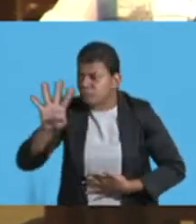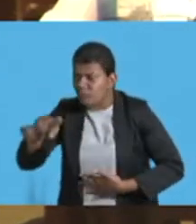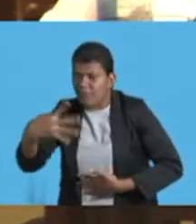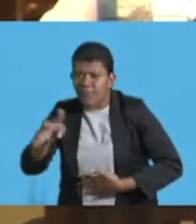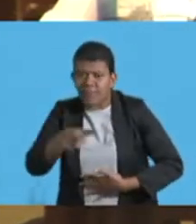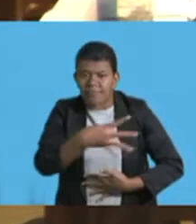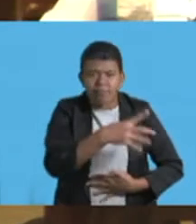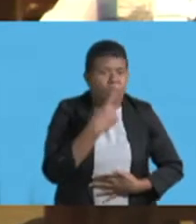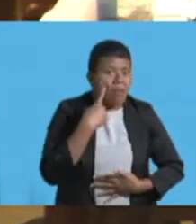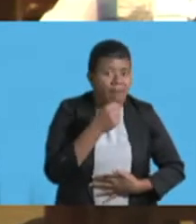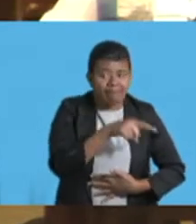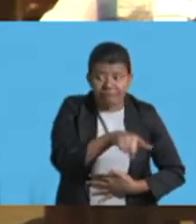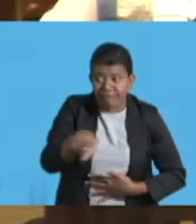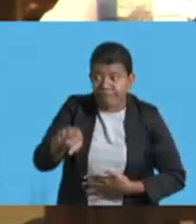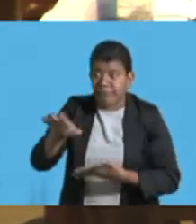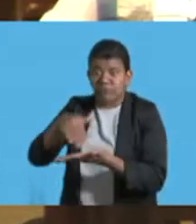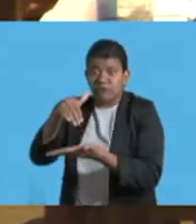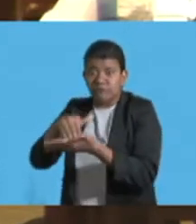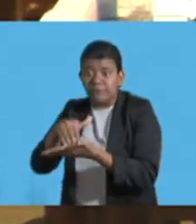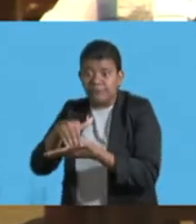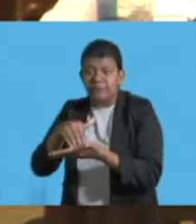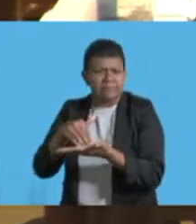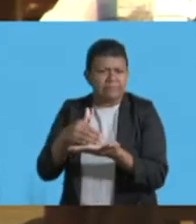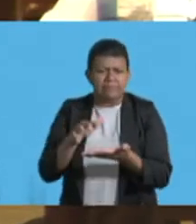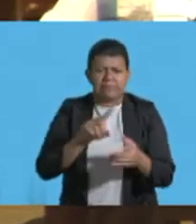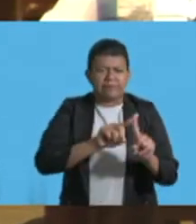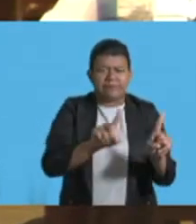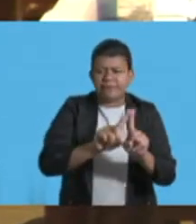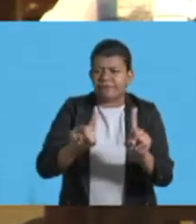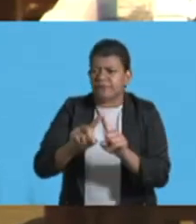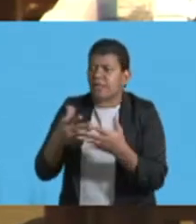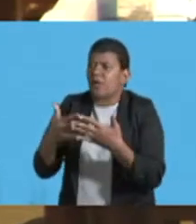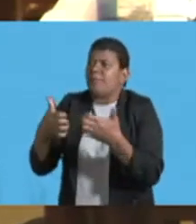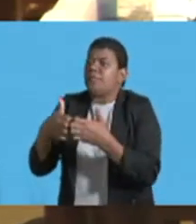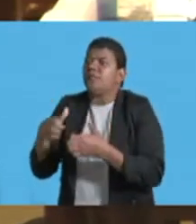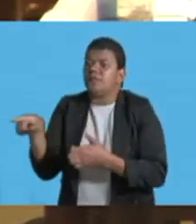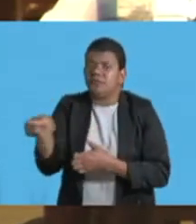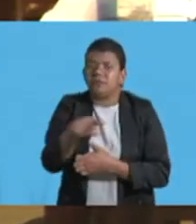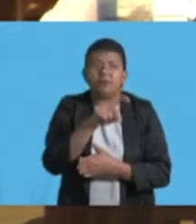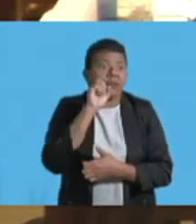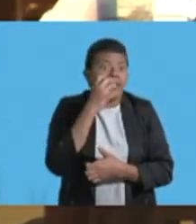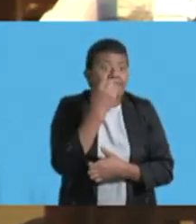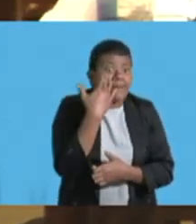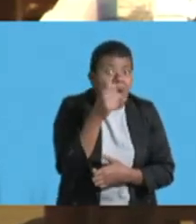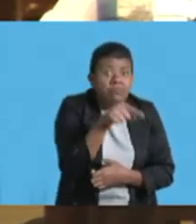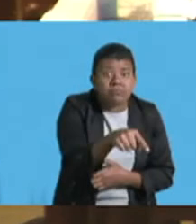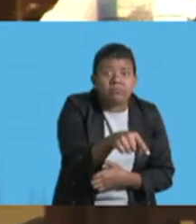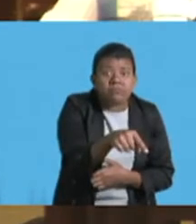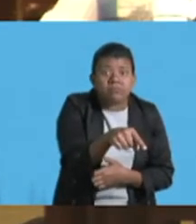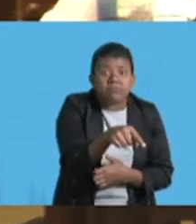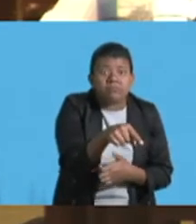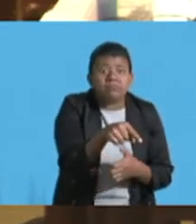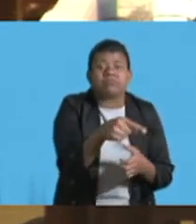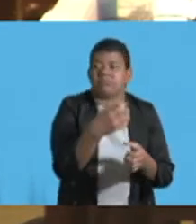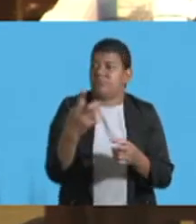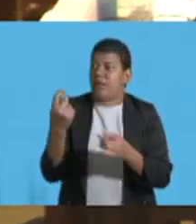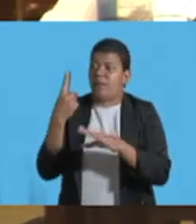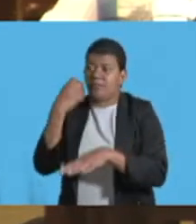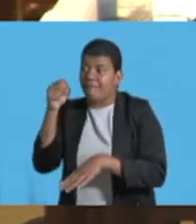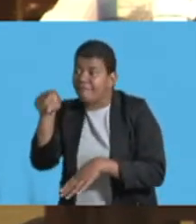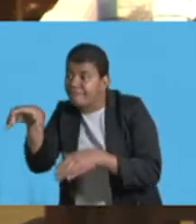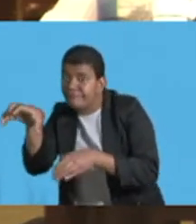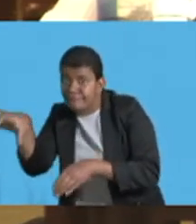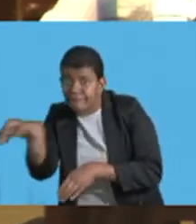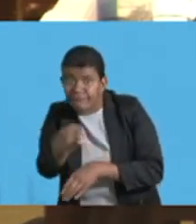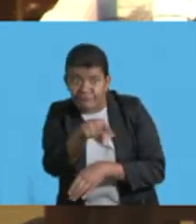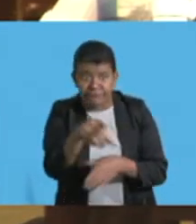centralize all vital water resource information currently held with individual key stakeholders into one database.